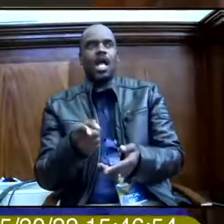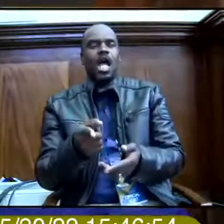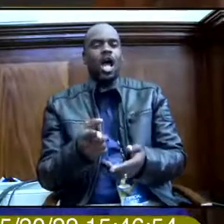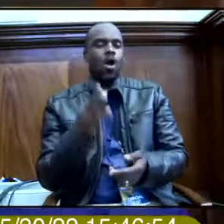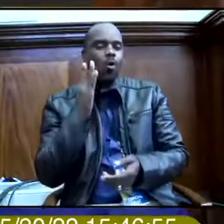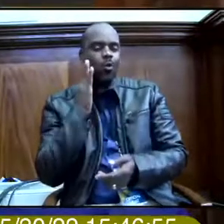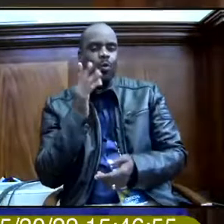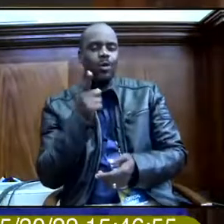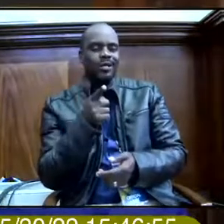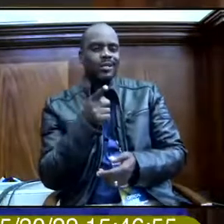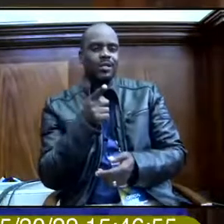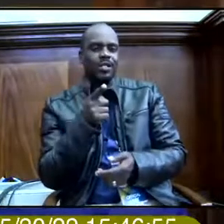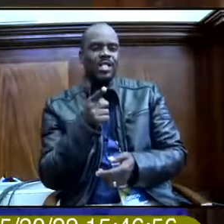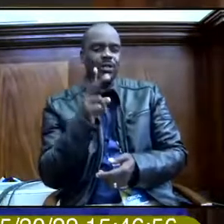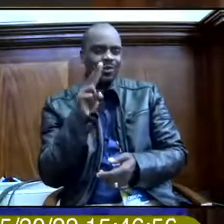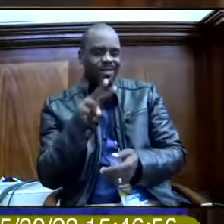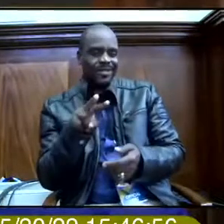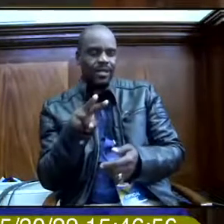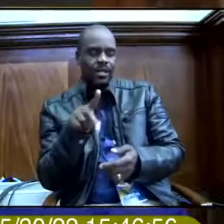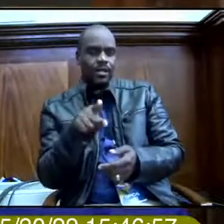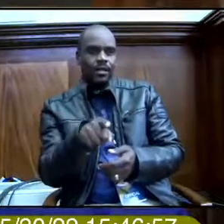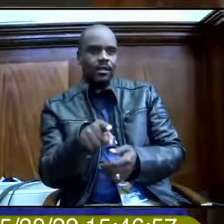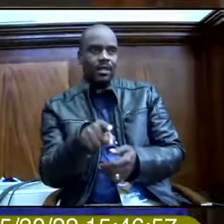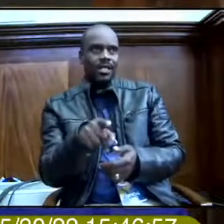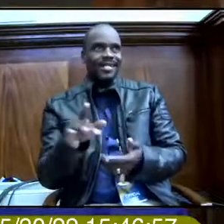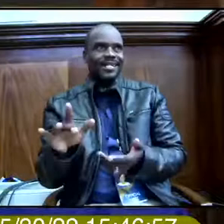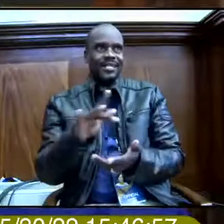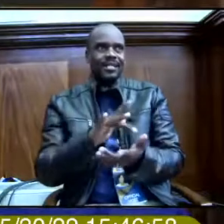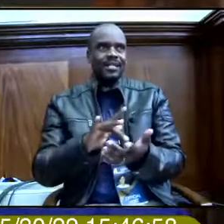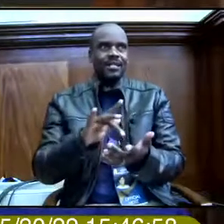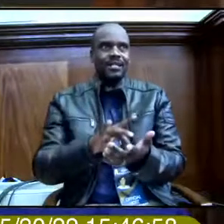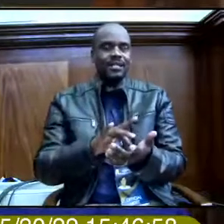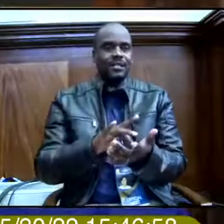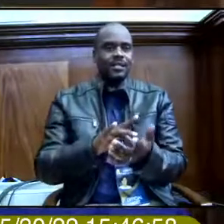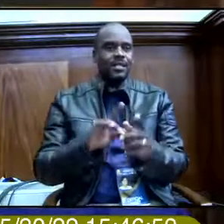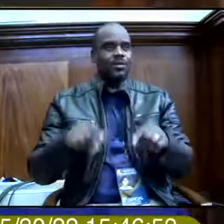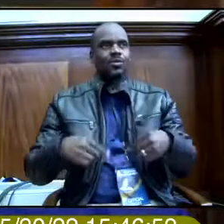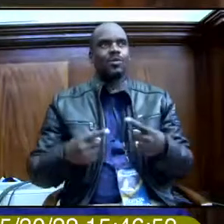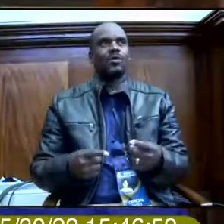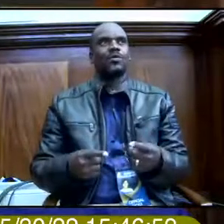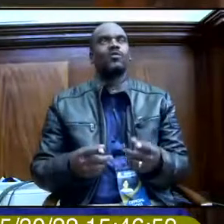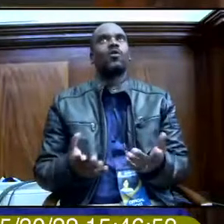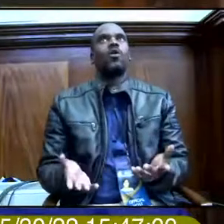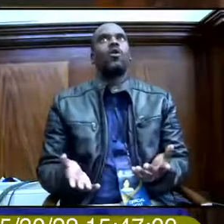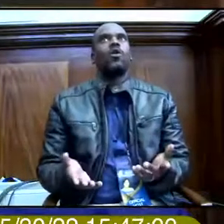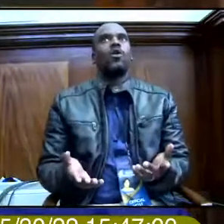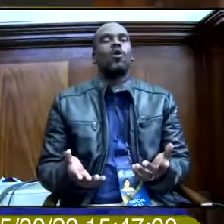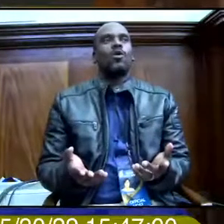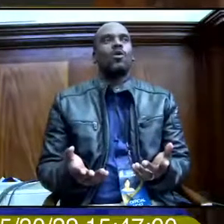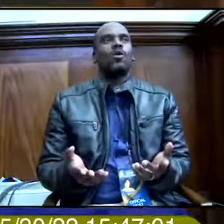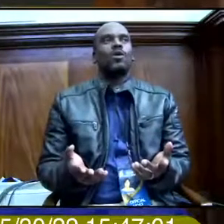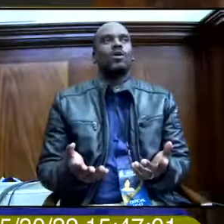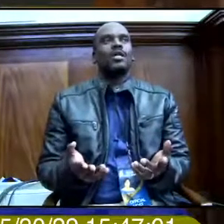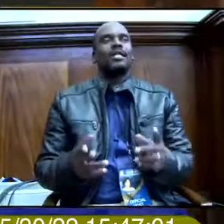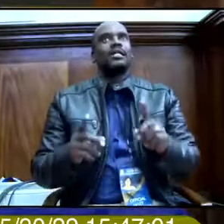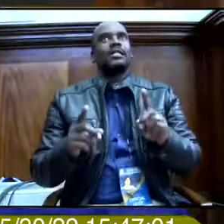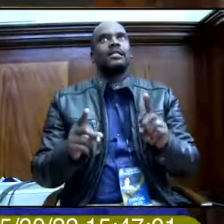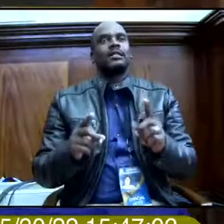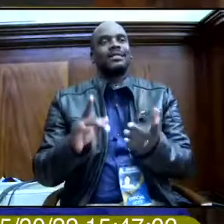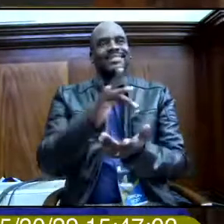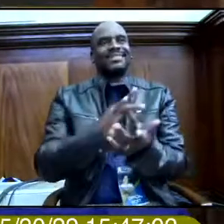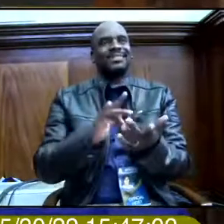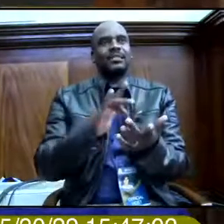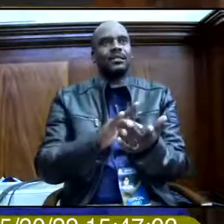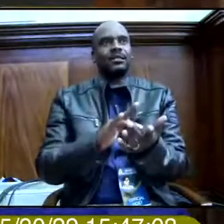check that sector ship sharing the sector is not formalized the sector employs people from